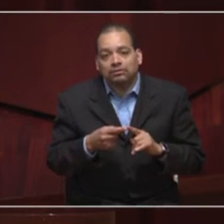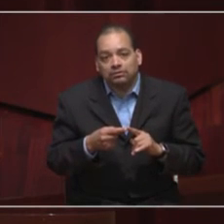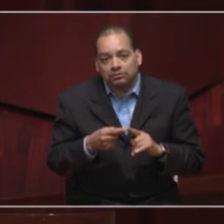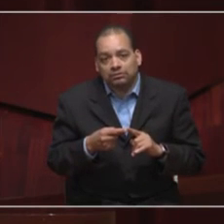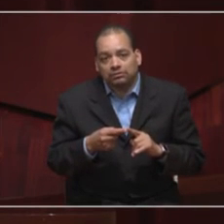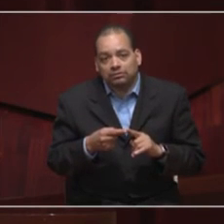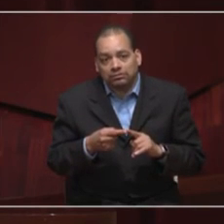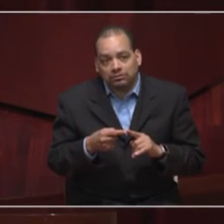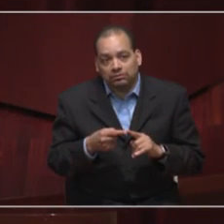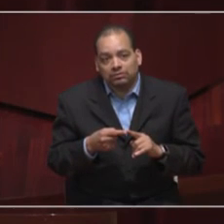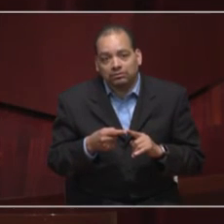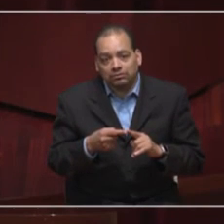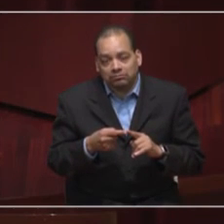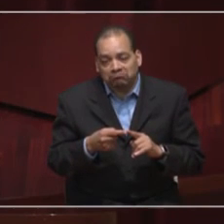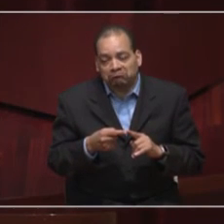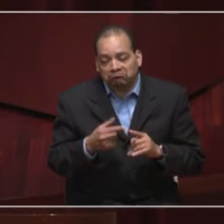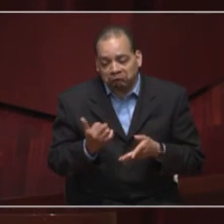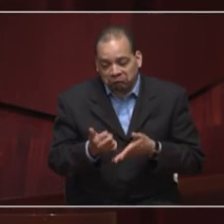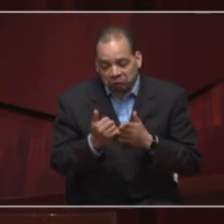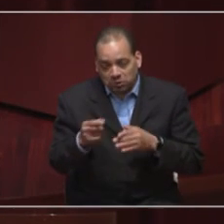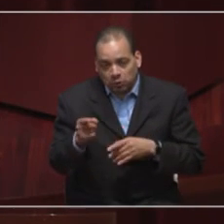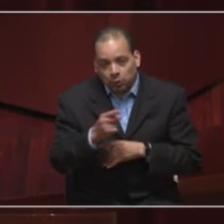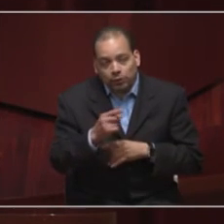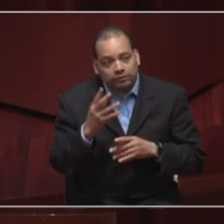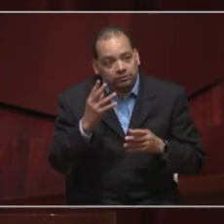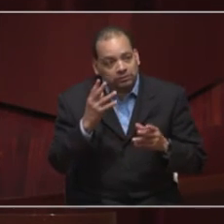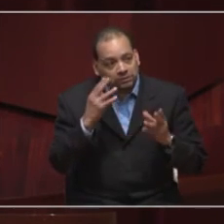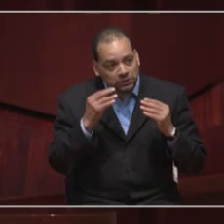your experience with the ARCIS customer portal through